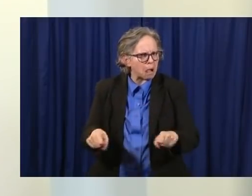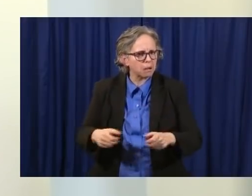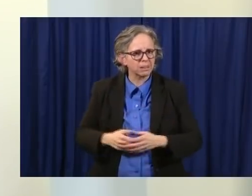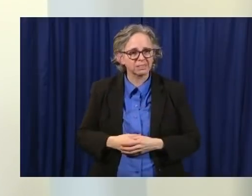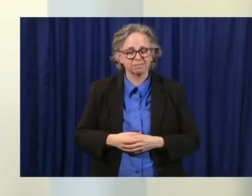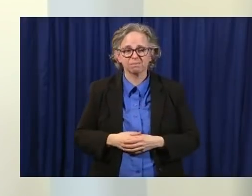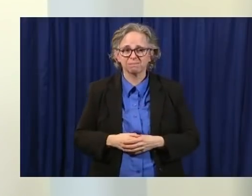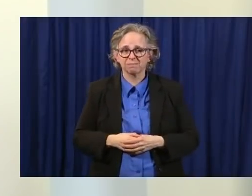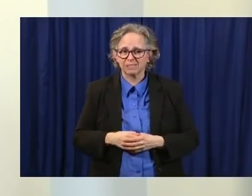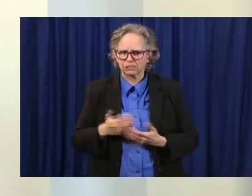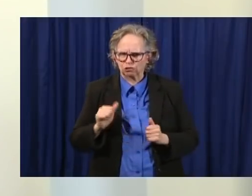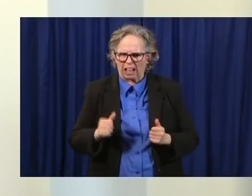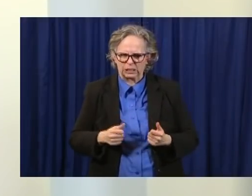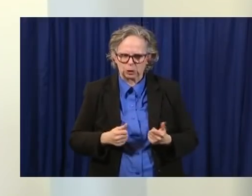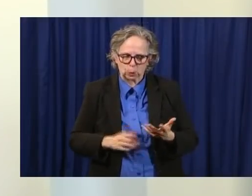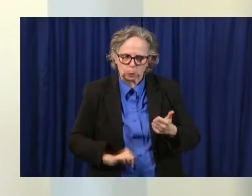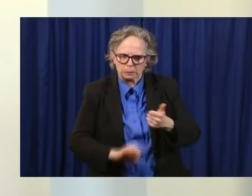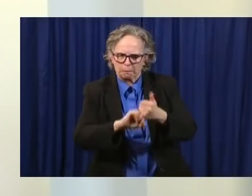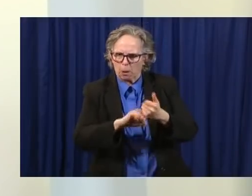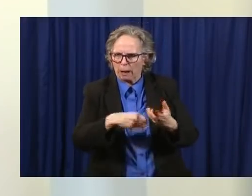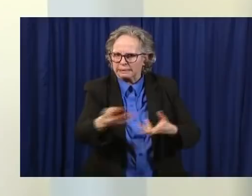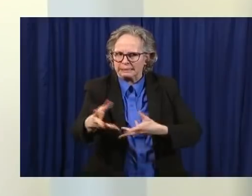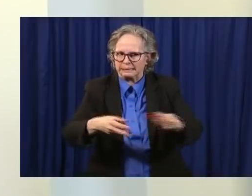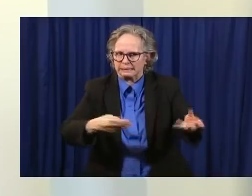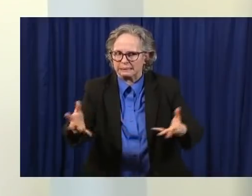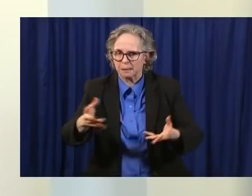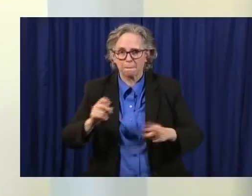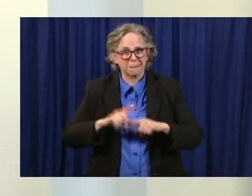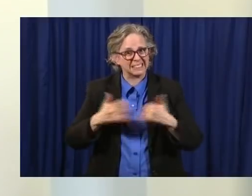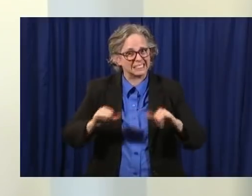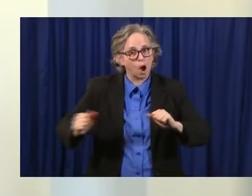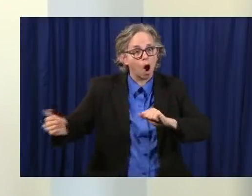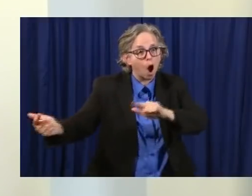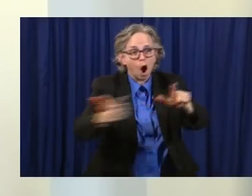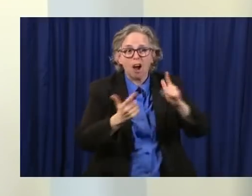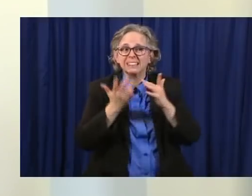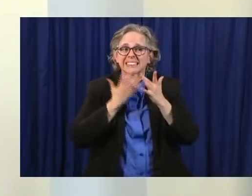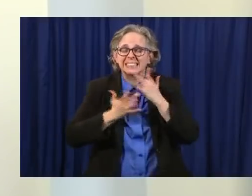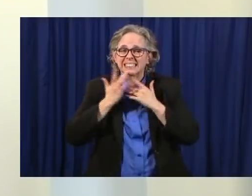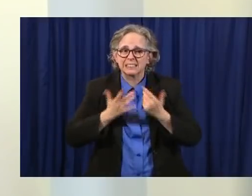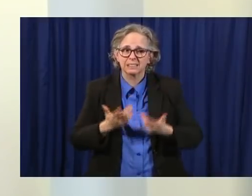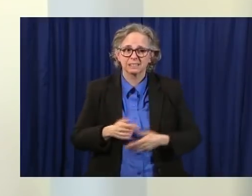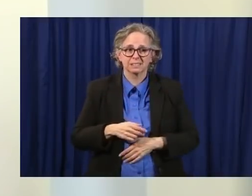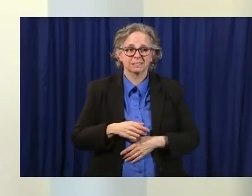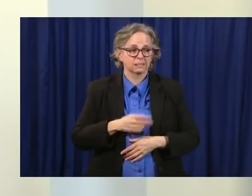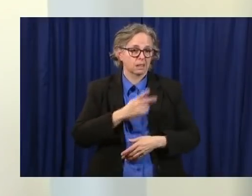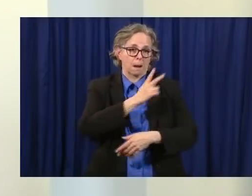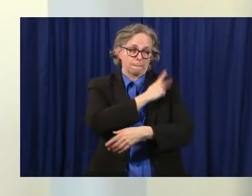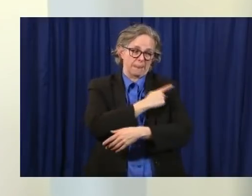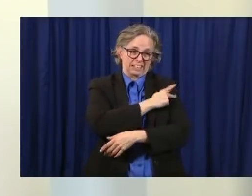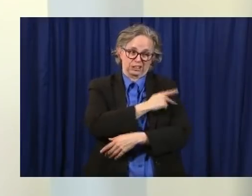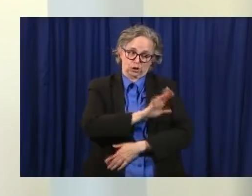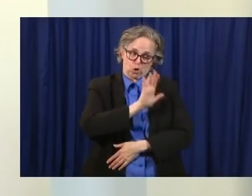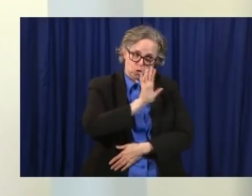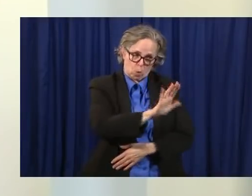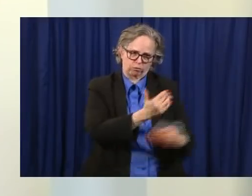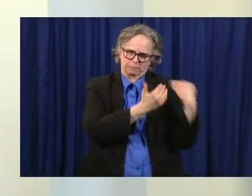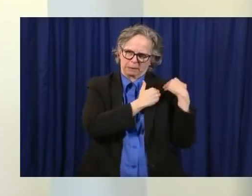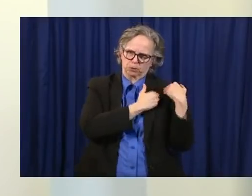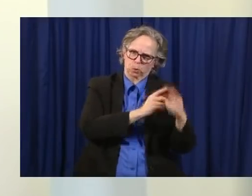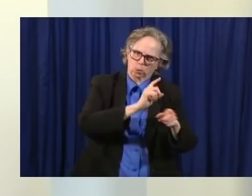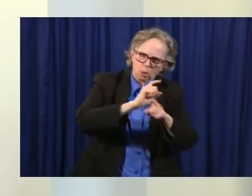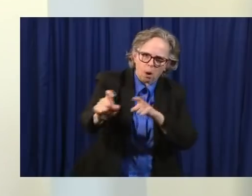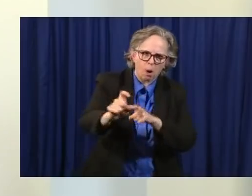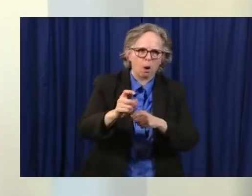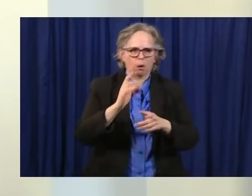what they are, so definitely work as a patient with your provider, and you would expect them to have the right gear to do their